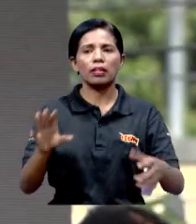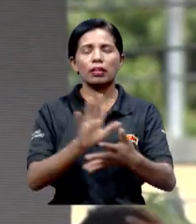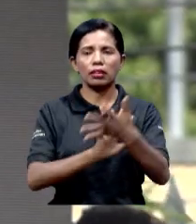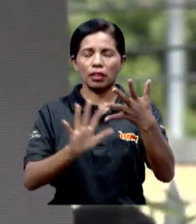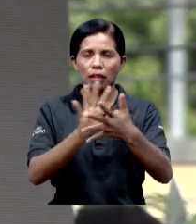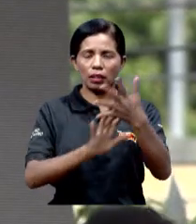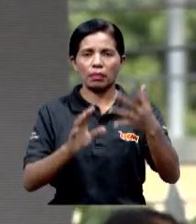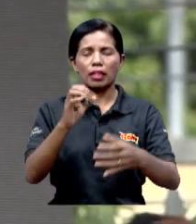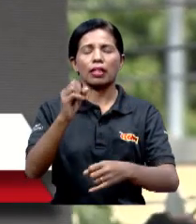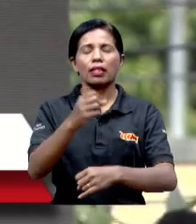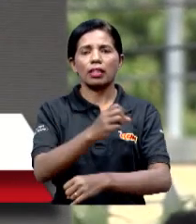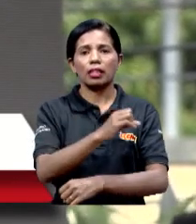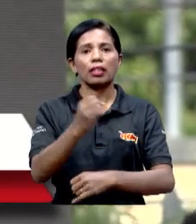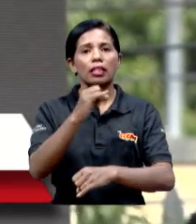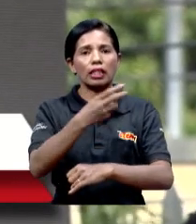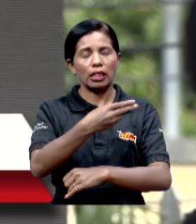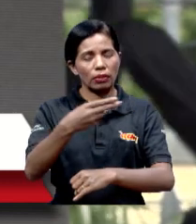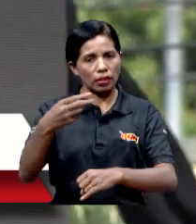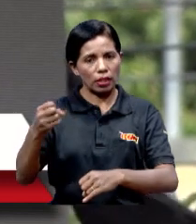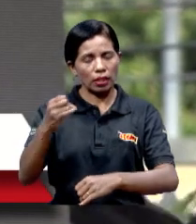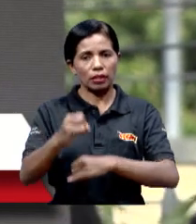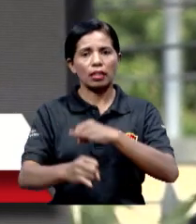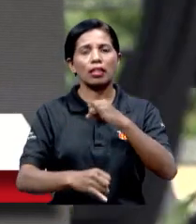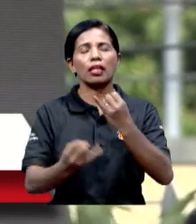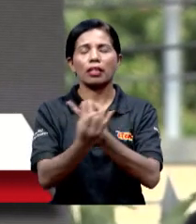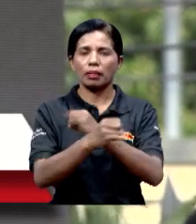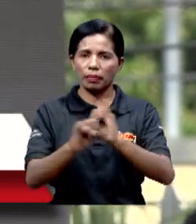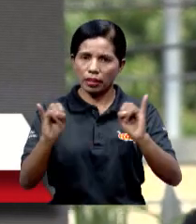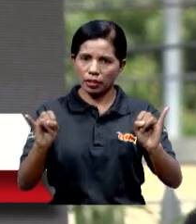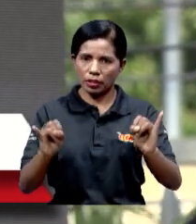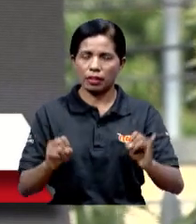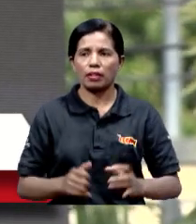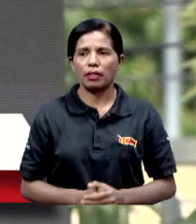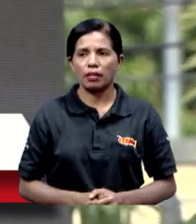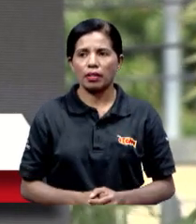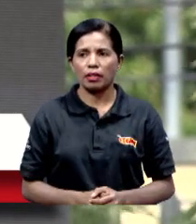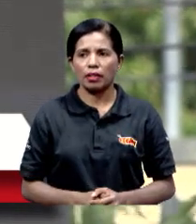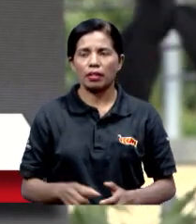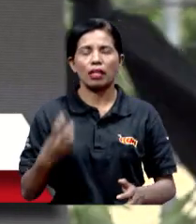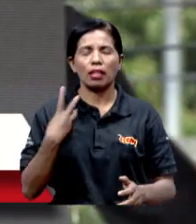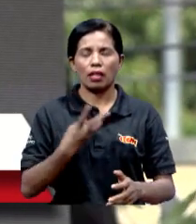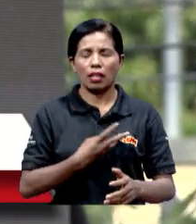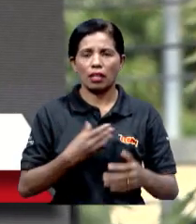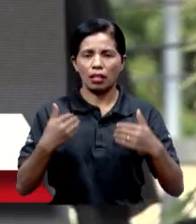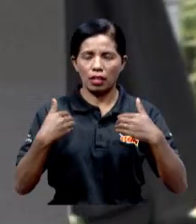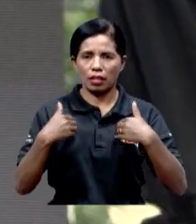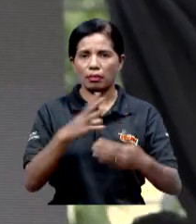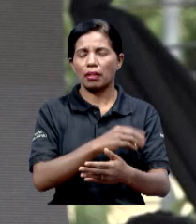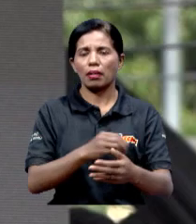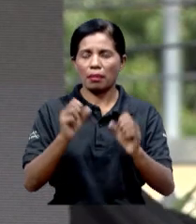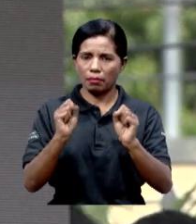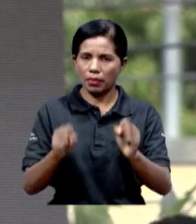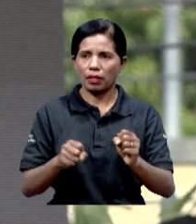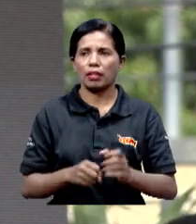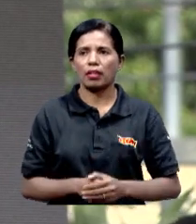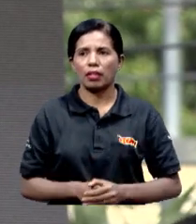Independence Day and promote Indonesian culture abroad. But I wish to have another purpose,